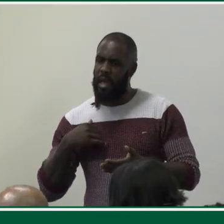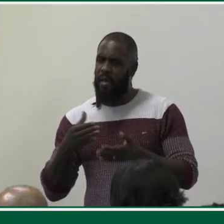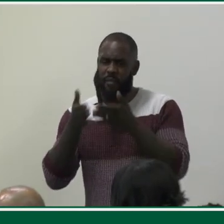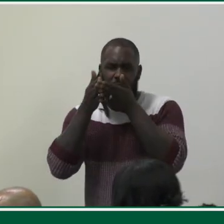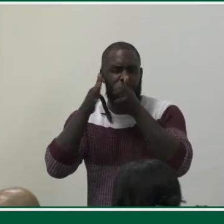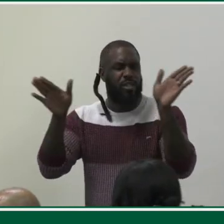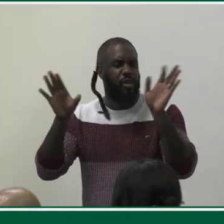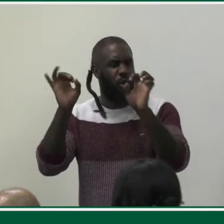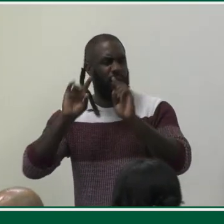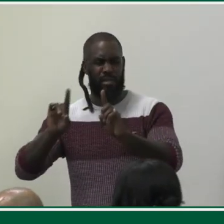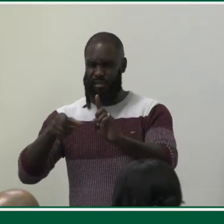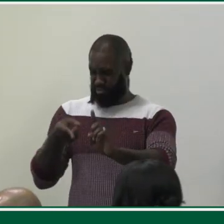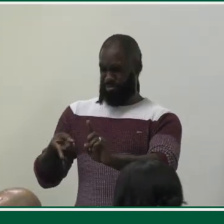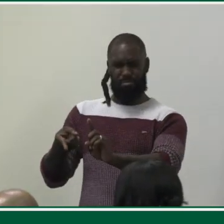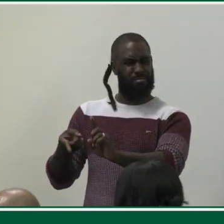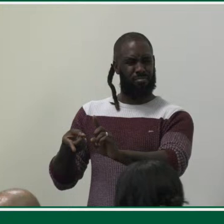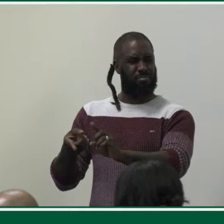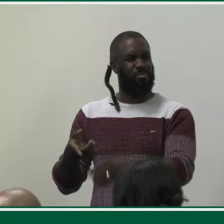education.